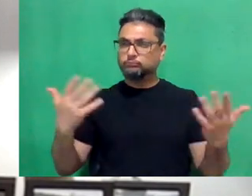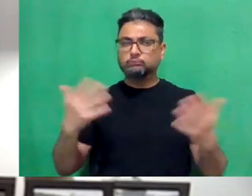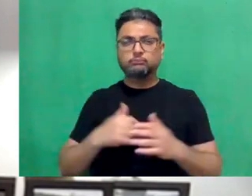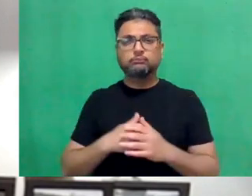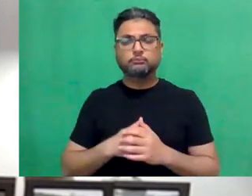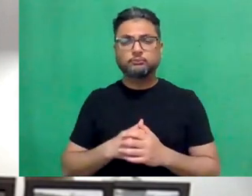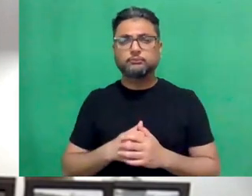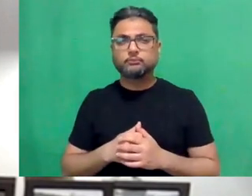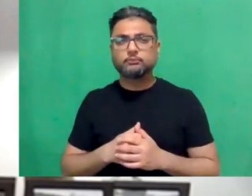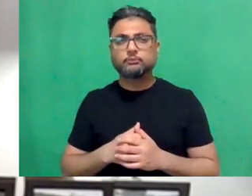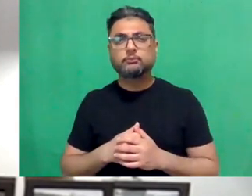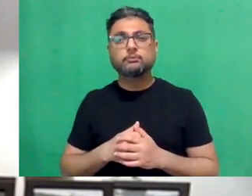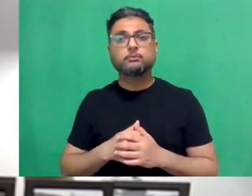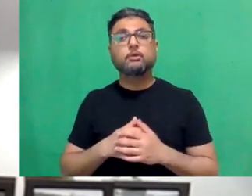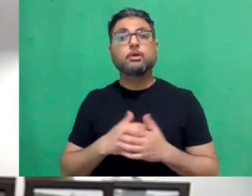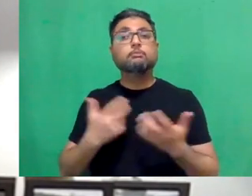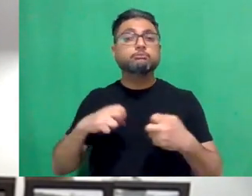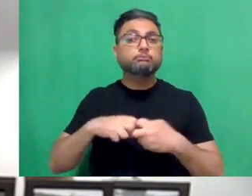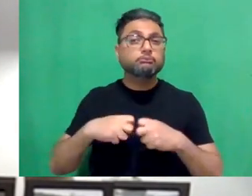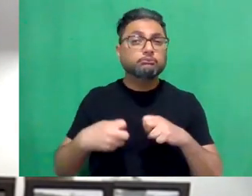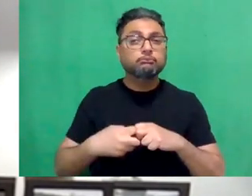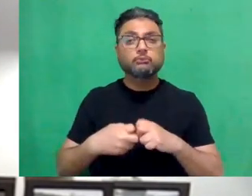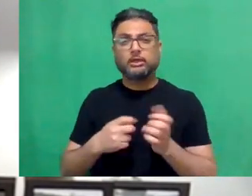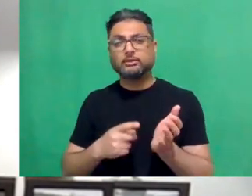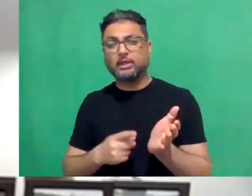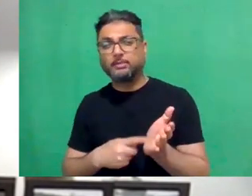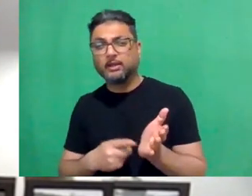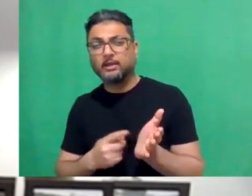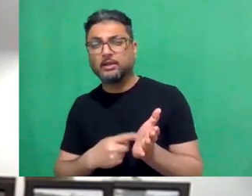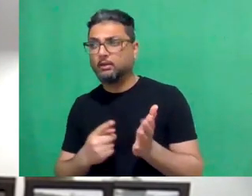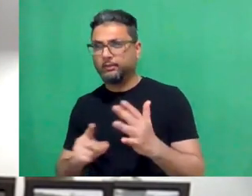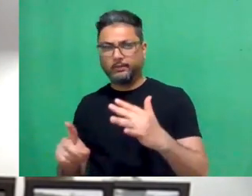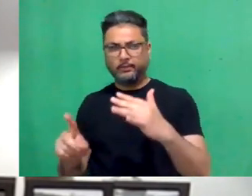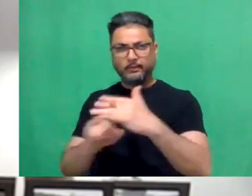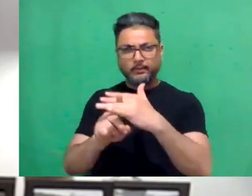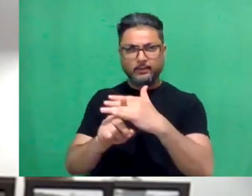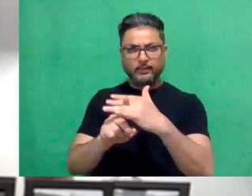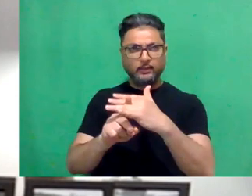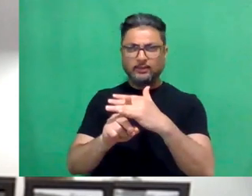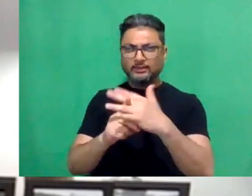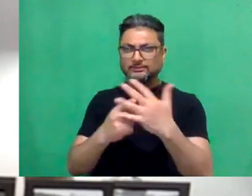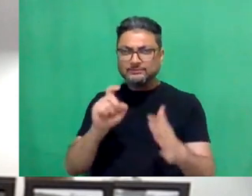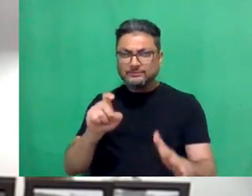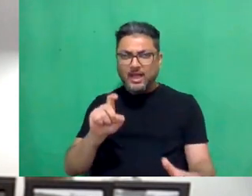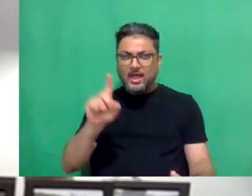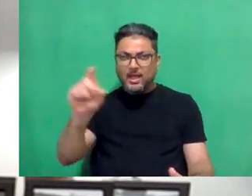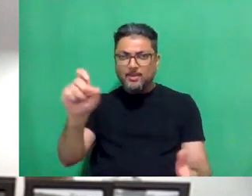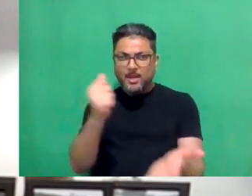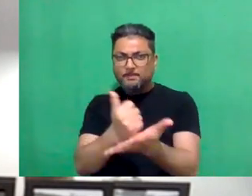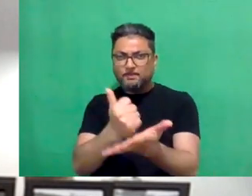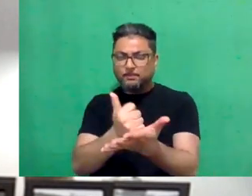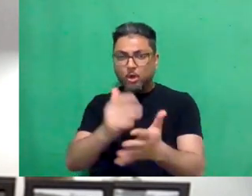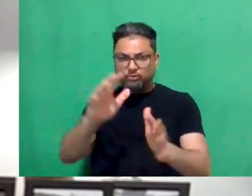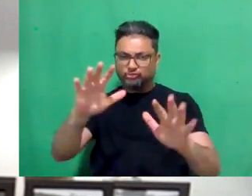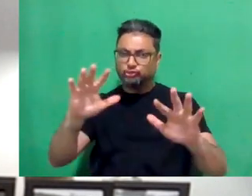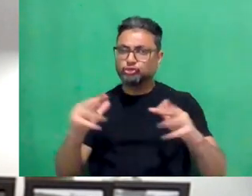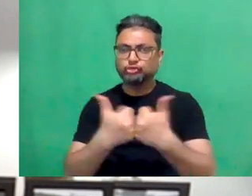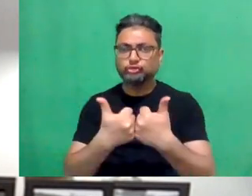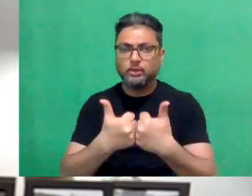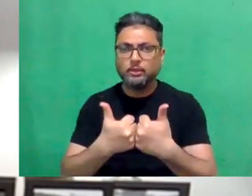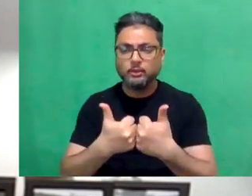figure it out, asking for help can be one of the most challenging things to do. But it's also one of the most courageous things you can